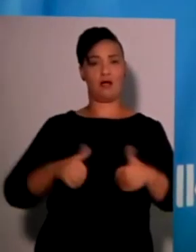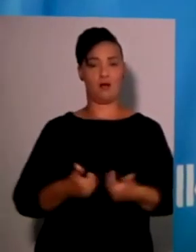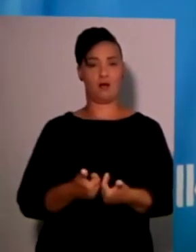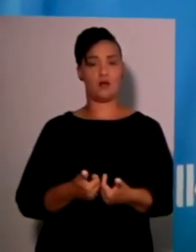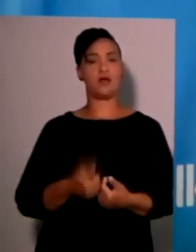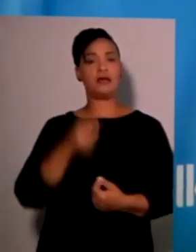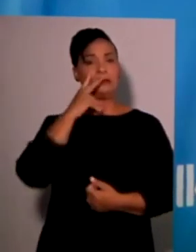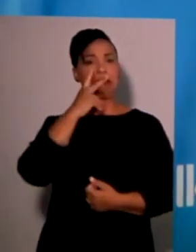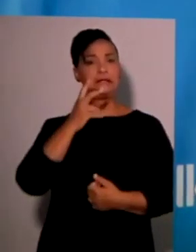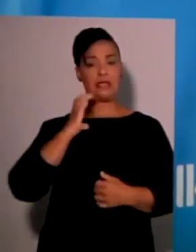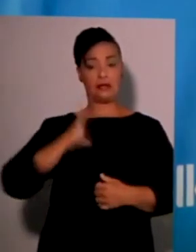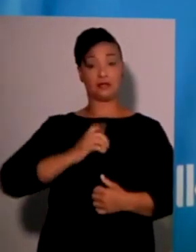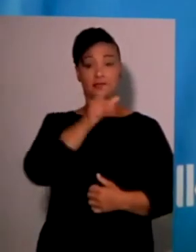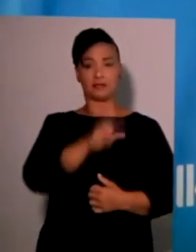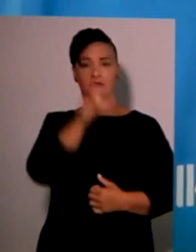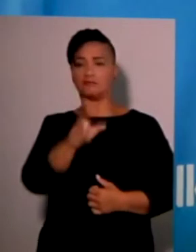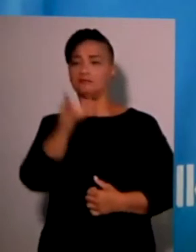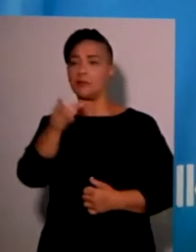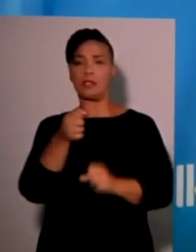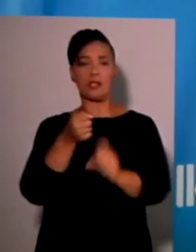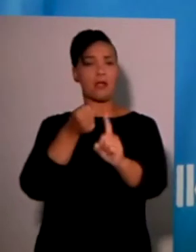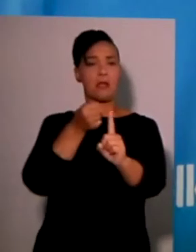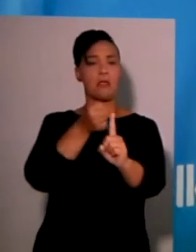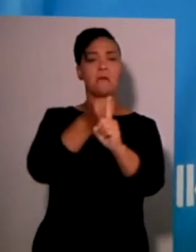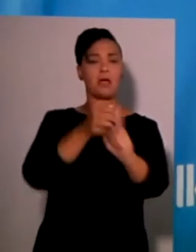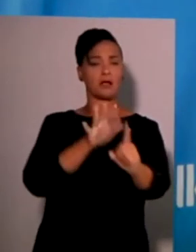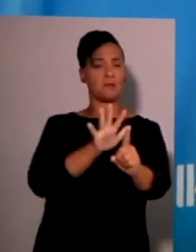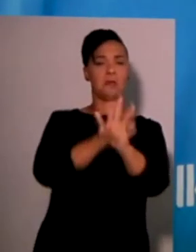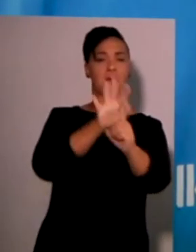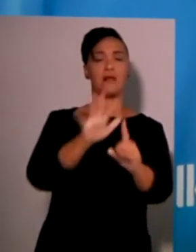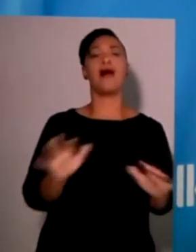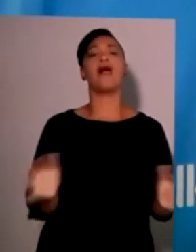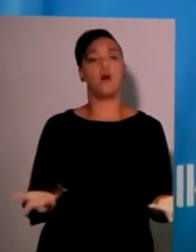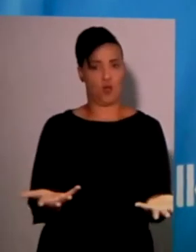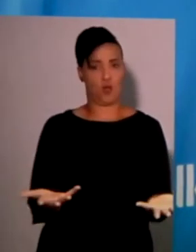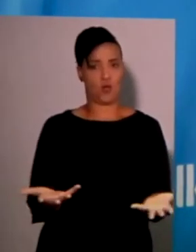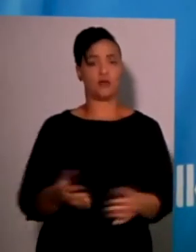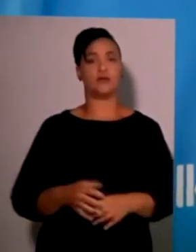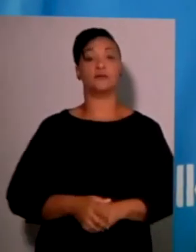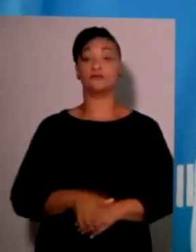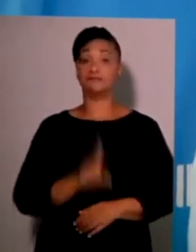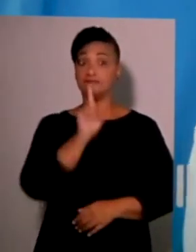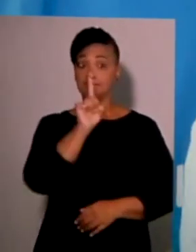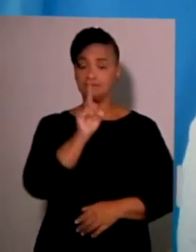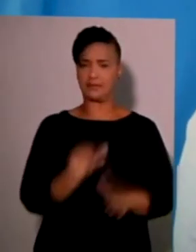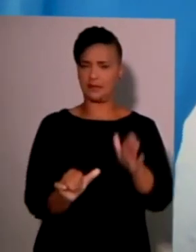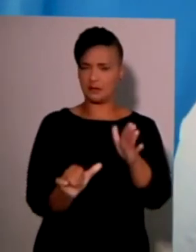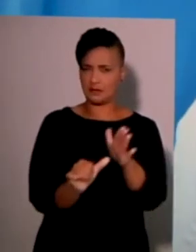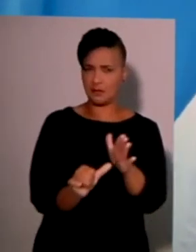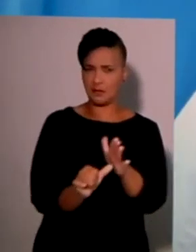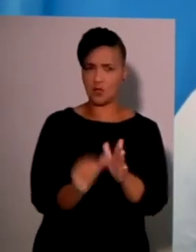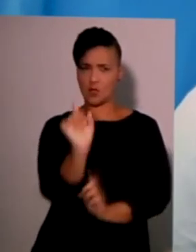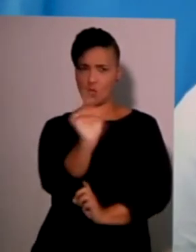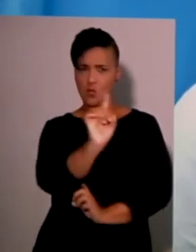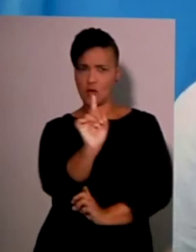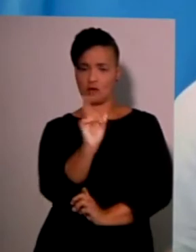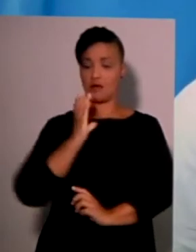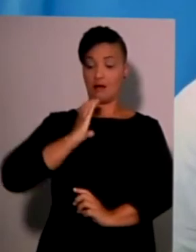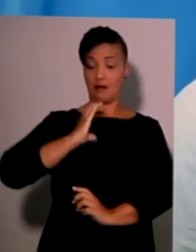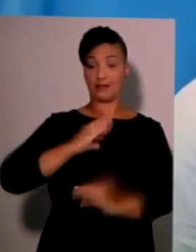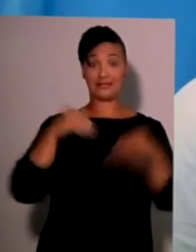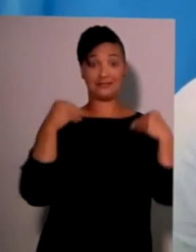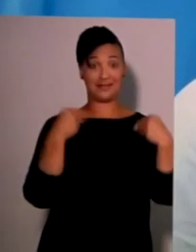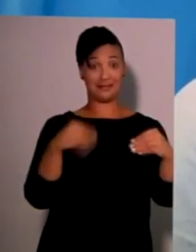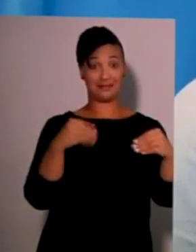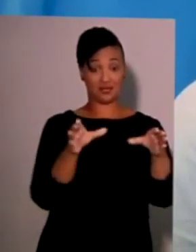been impacted by COVID-19. And more importantly, with regards to the consumer business,